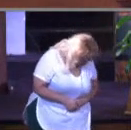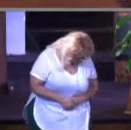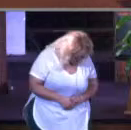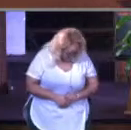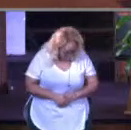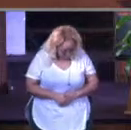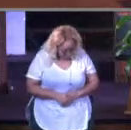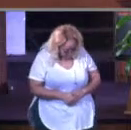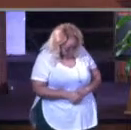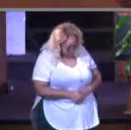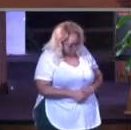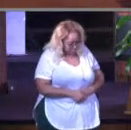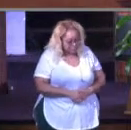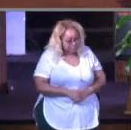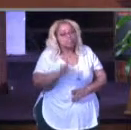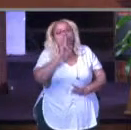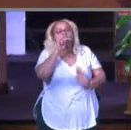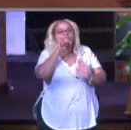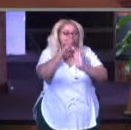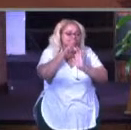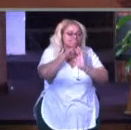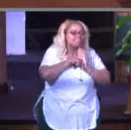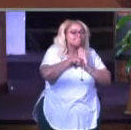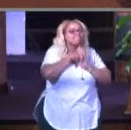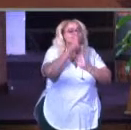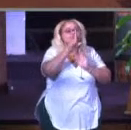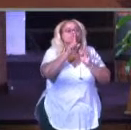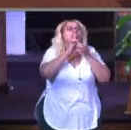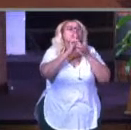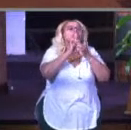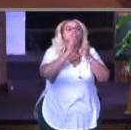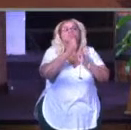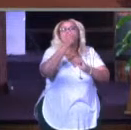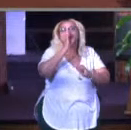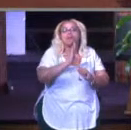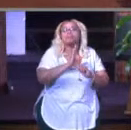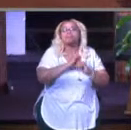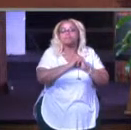is really about the deepening of your walk with God.